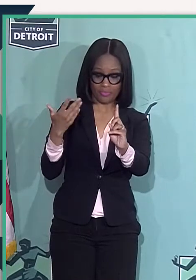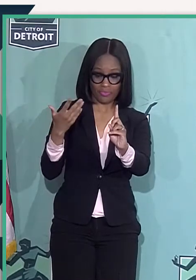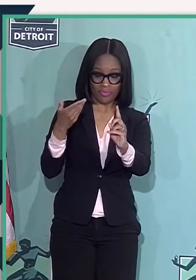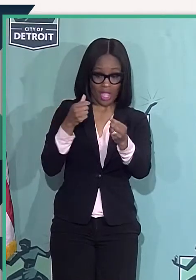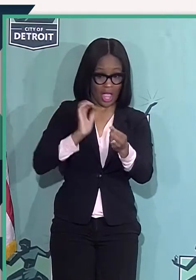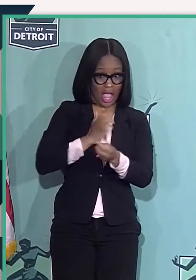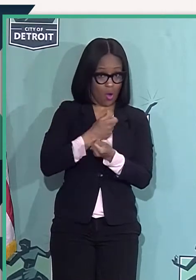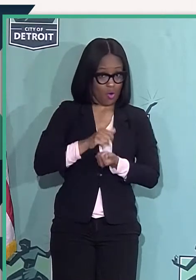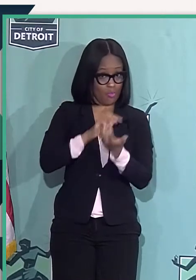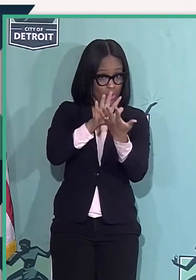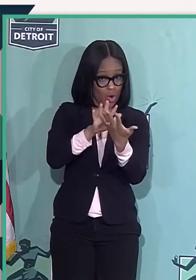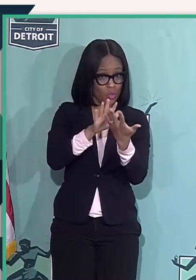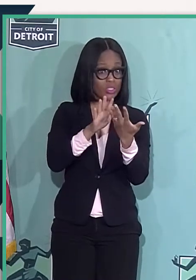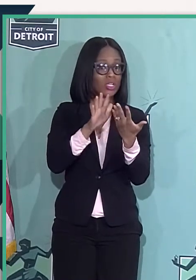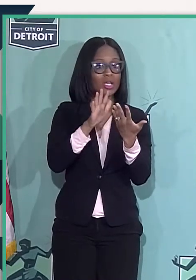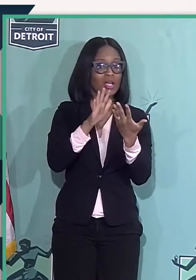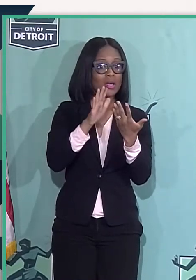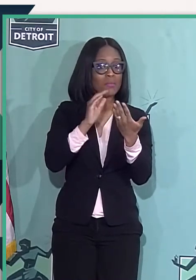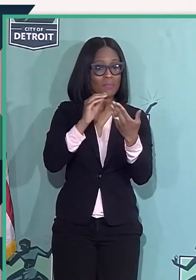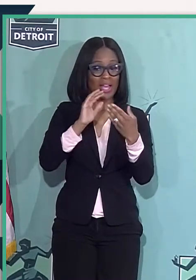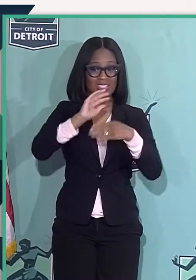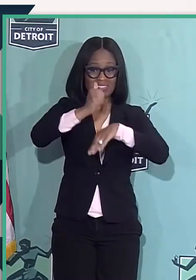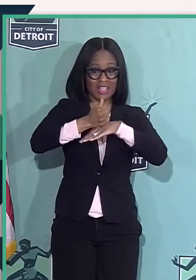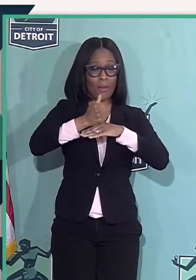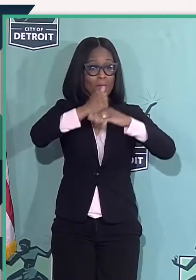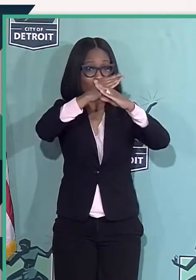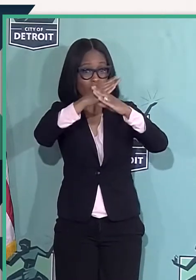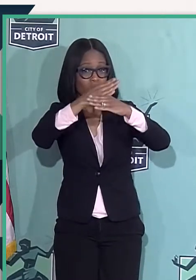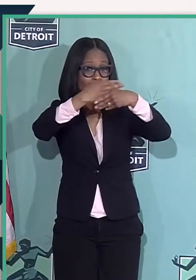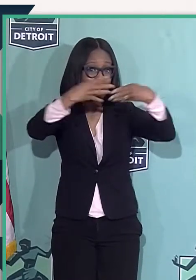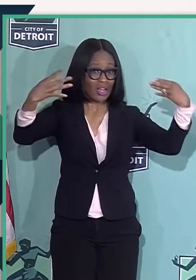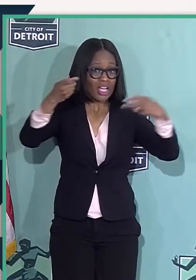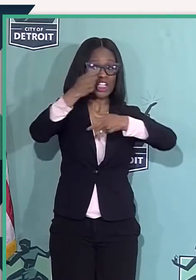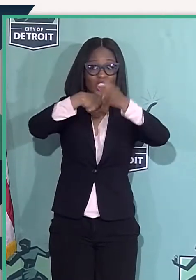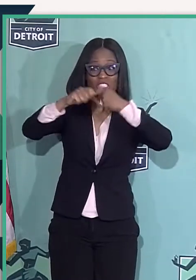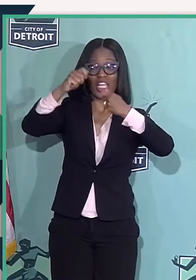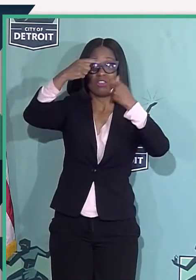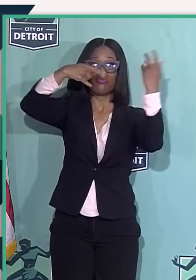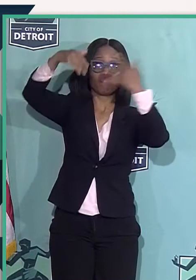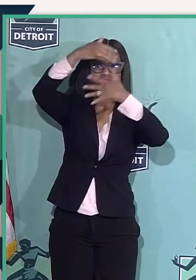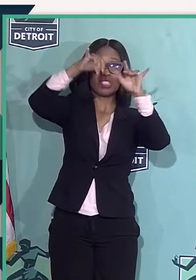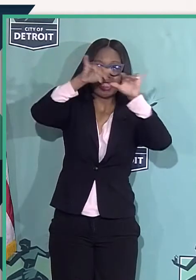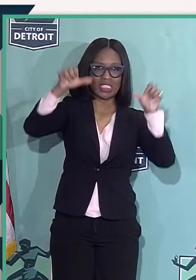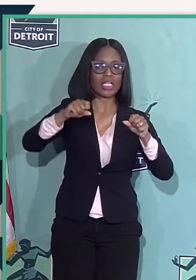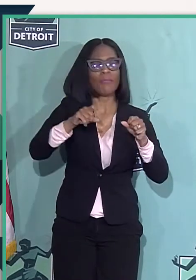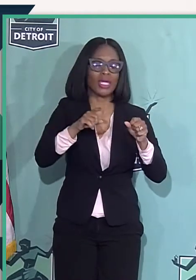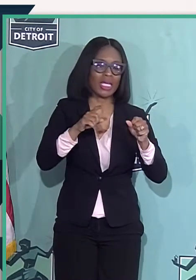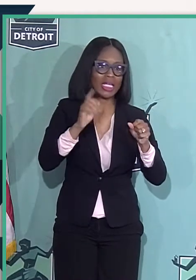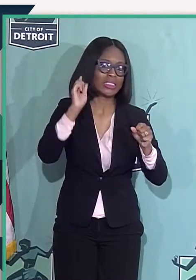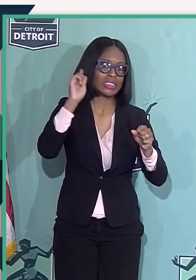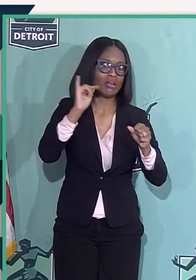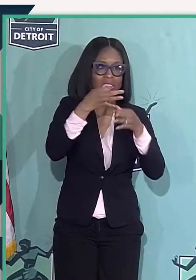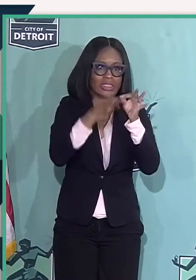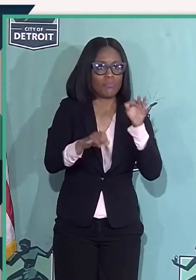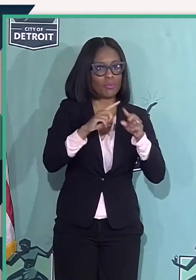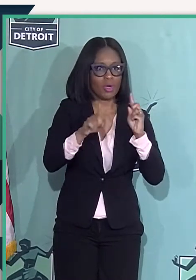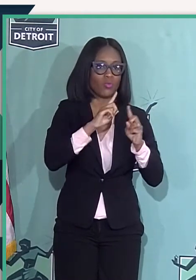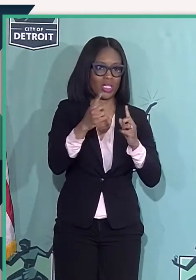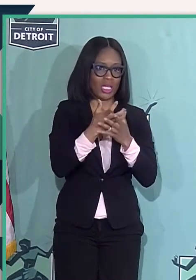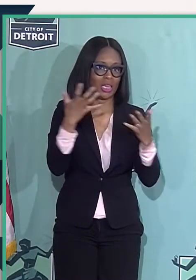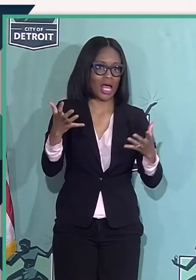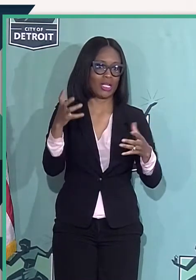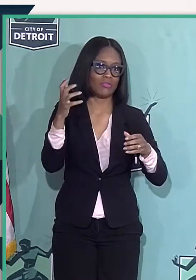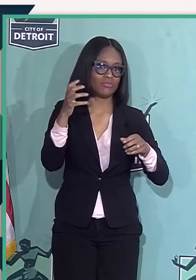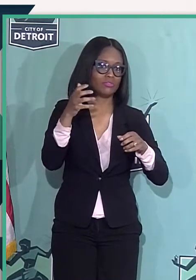approach that we took by putting in the barrier and changing the ventilation system, and I'm oversimplifying. There was a few other things we had to do to modify the vehicles as